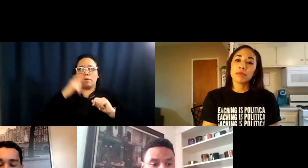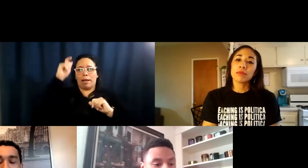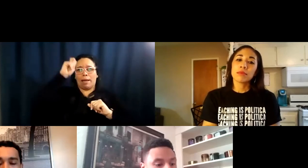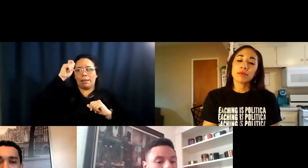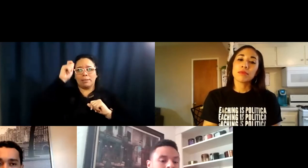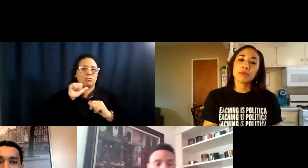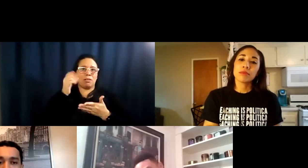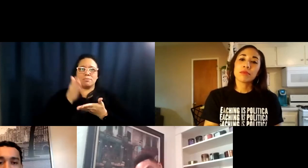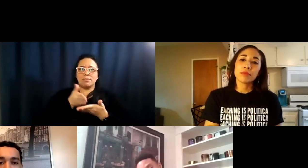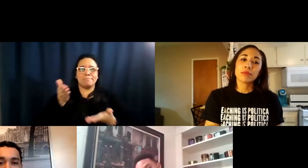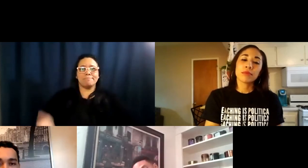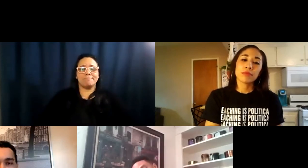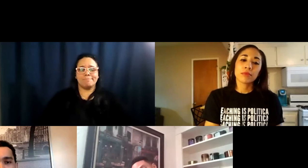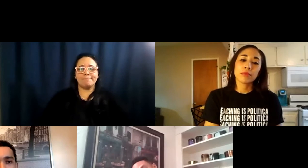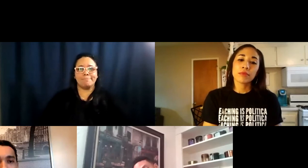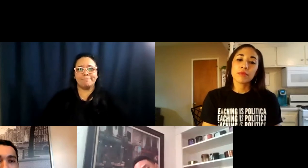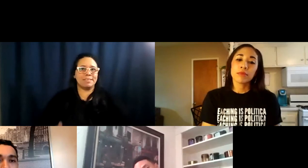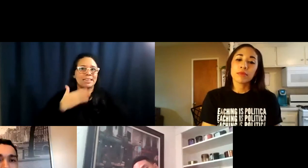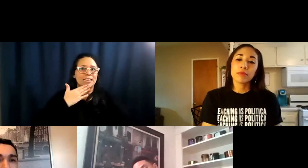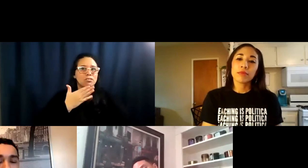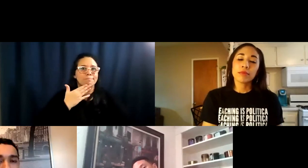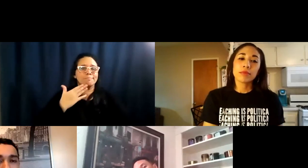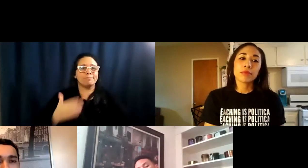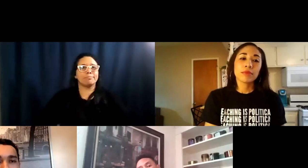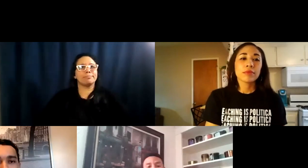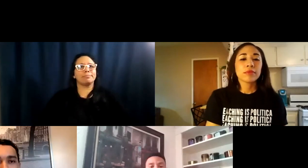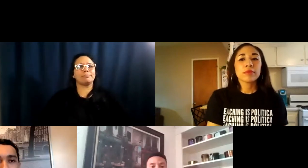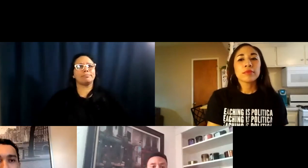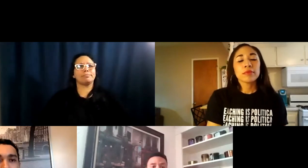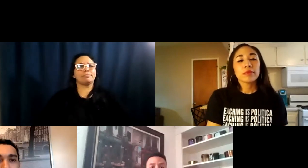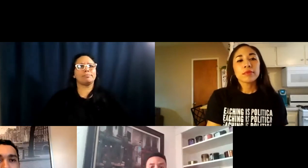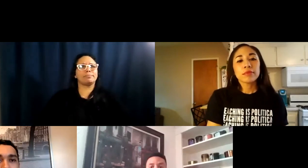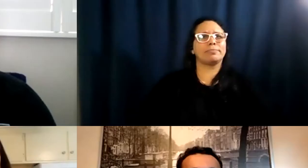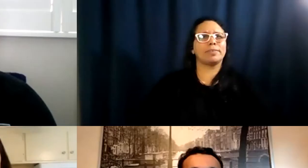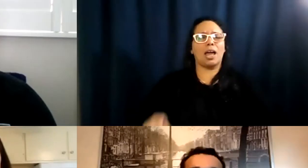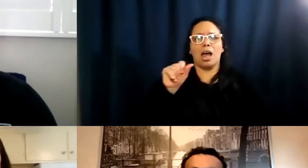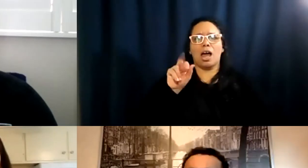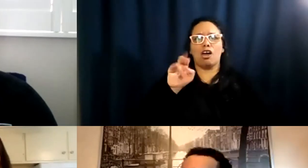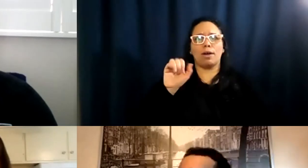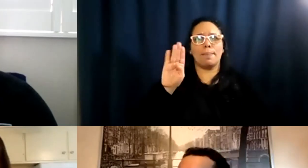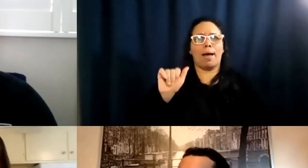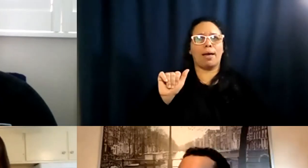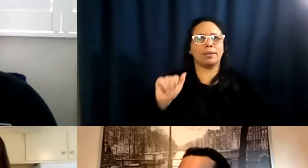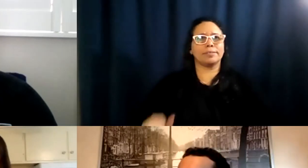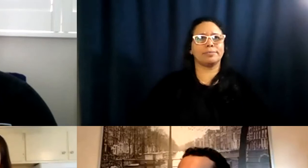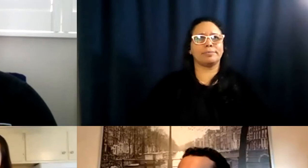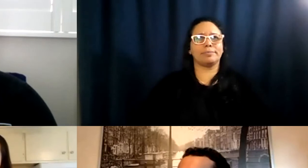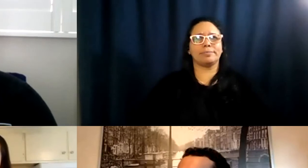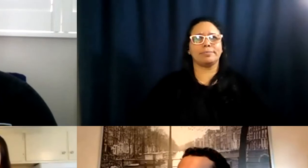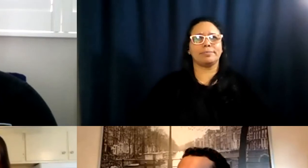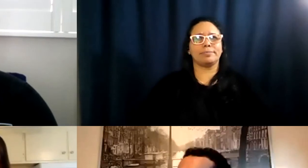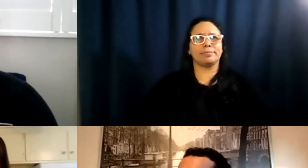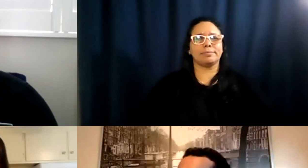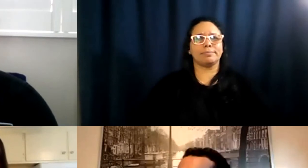Thank you. Thank you very much. And then we have Ariba next. Can we unmute Ariba, please?